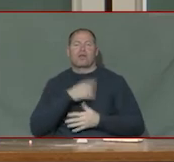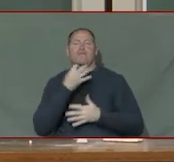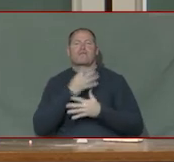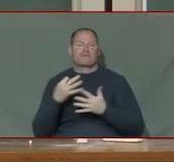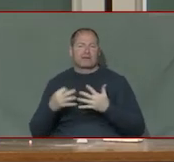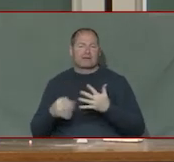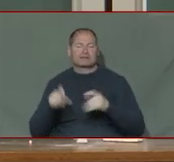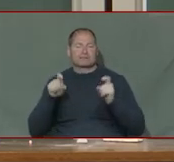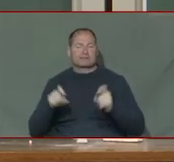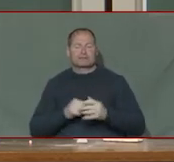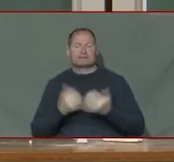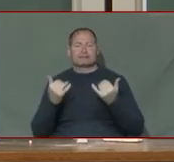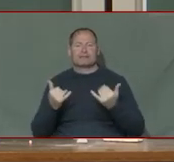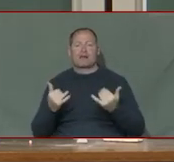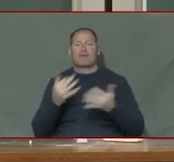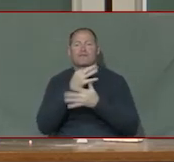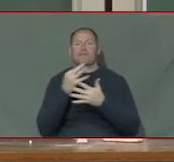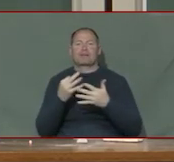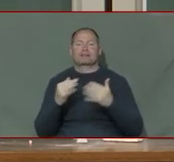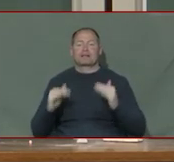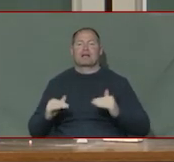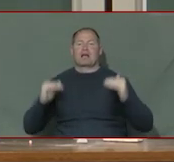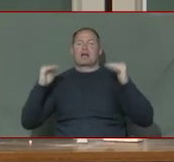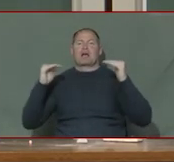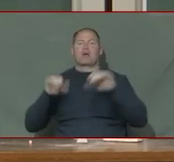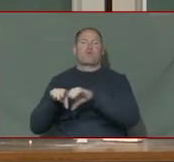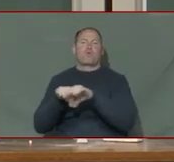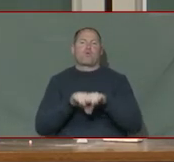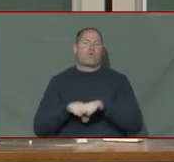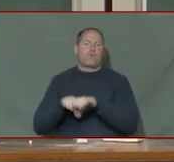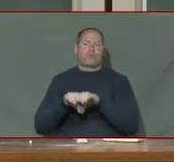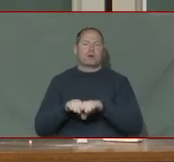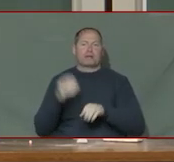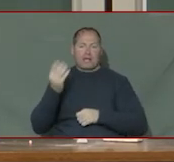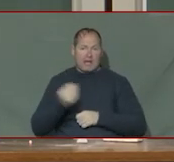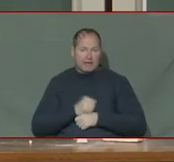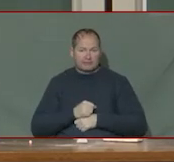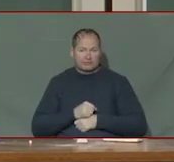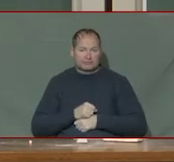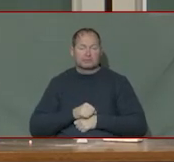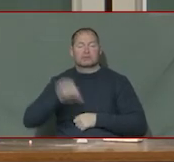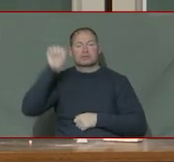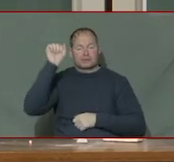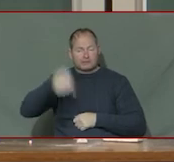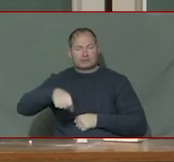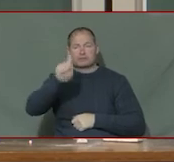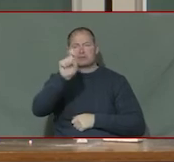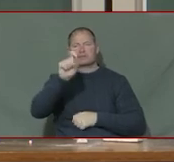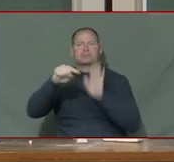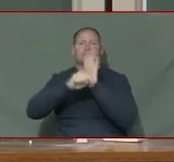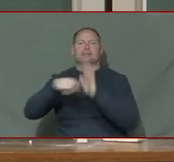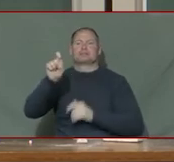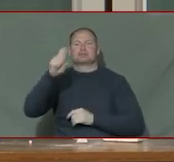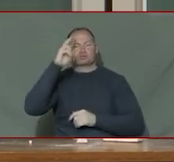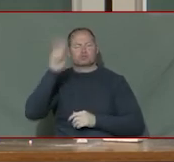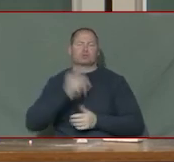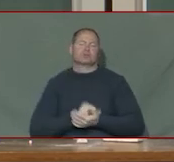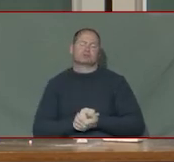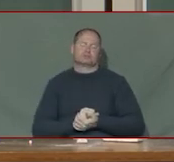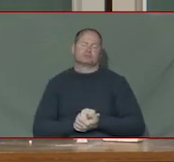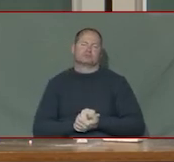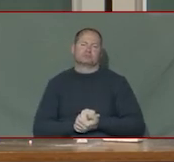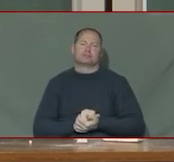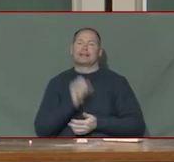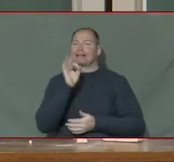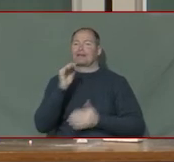start off with the highest common factor. Is there a highest common factor? Yes, it is x minus x squared. If there's